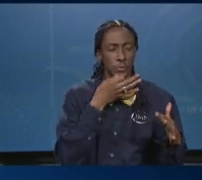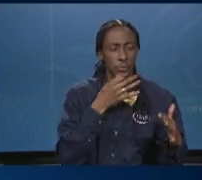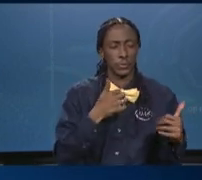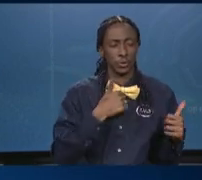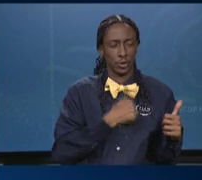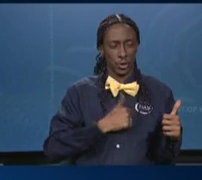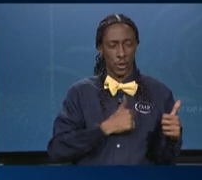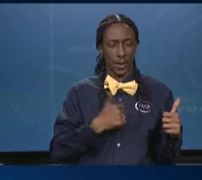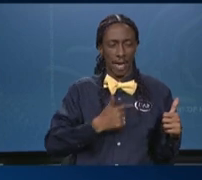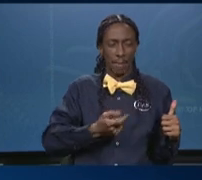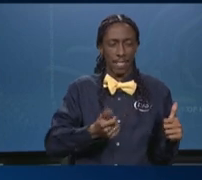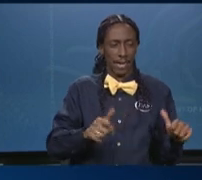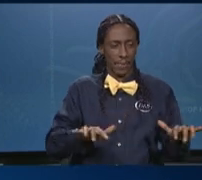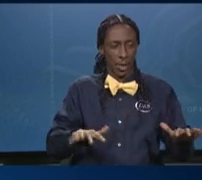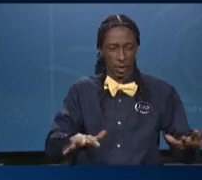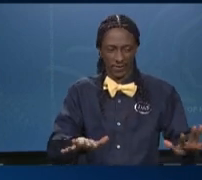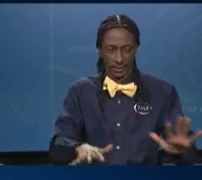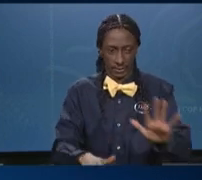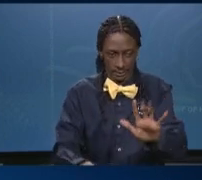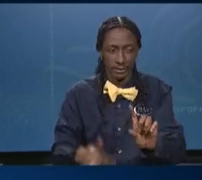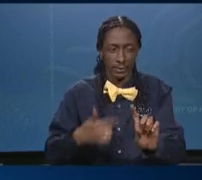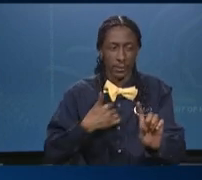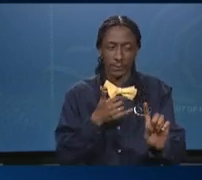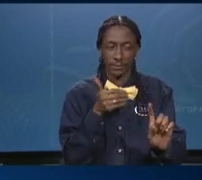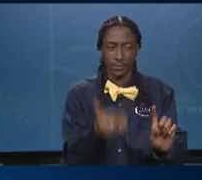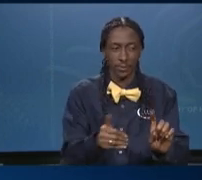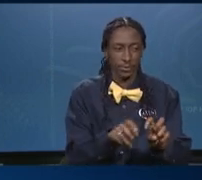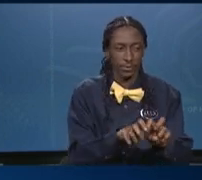So let's get started.